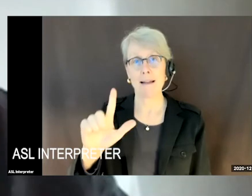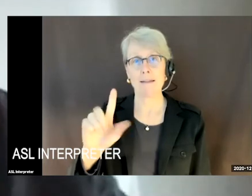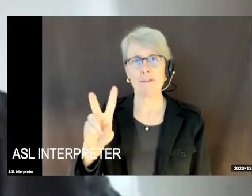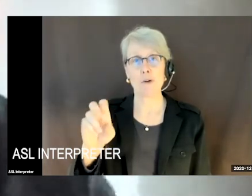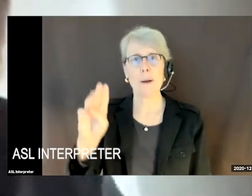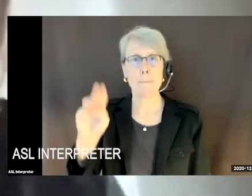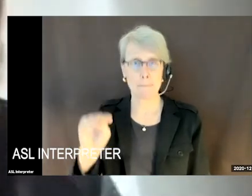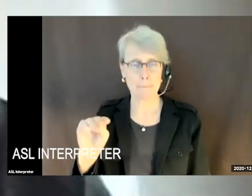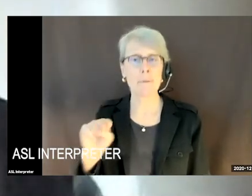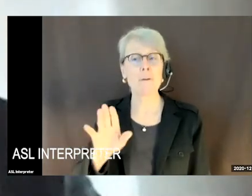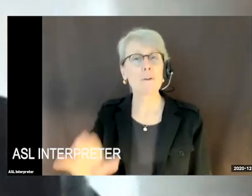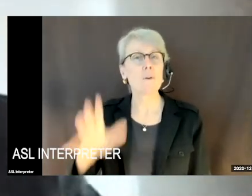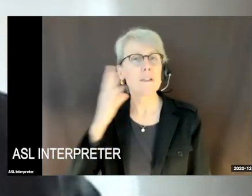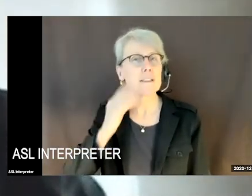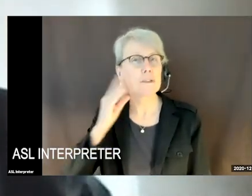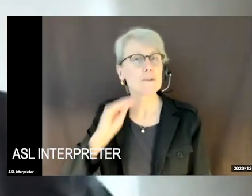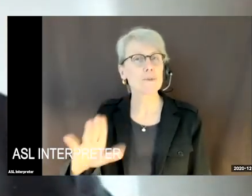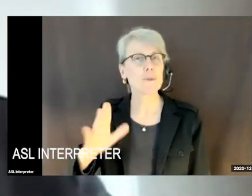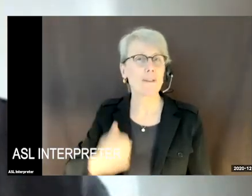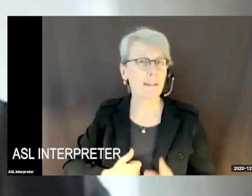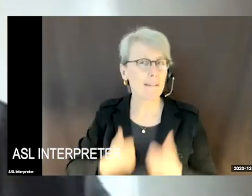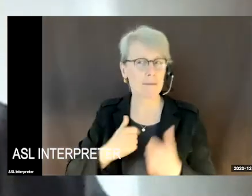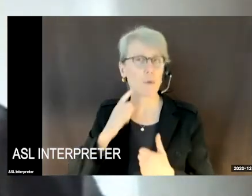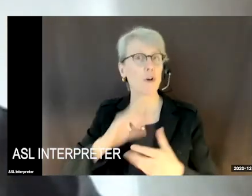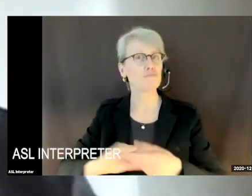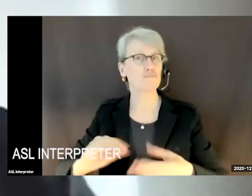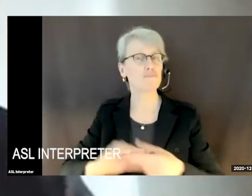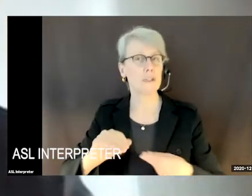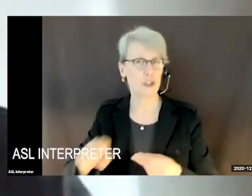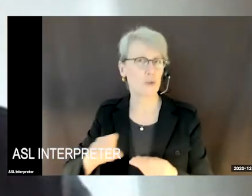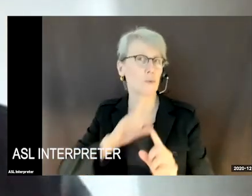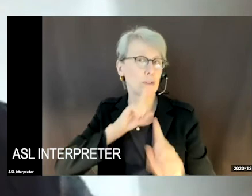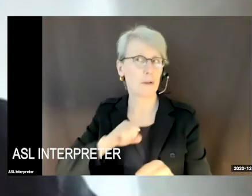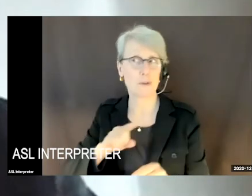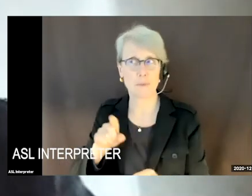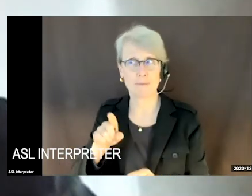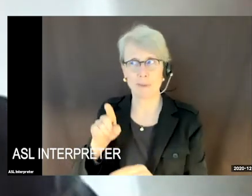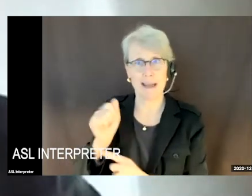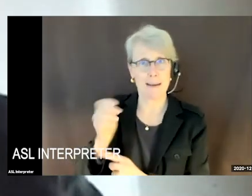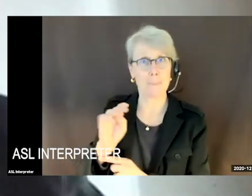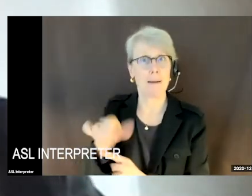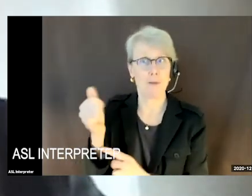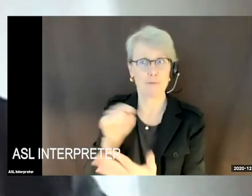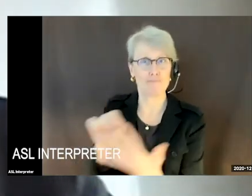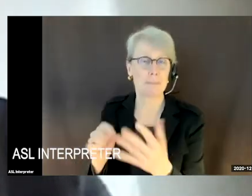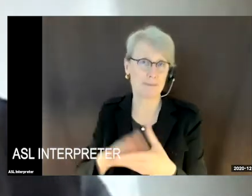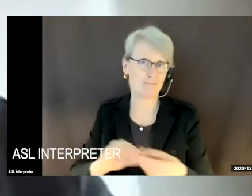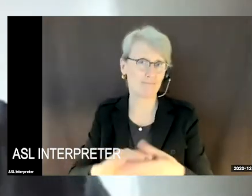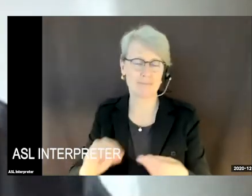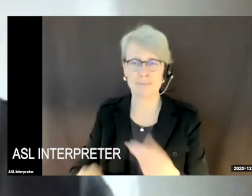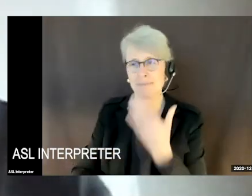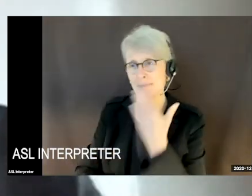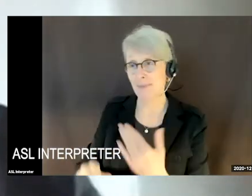Zoe Alvarum with us. And Zoe's going to introduce herself and tell you a little bit about her life and some of her story